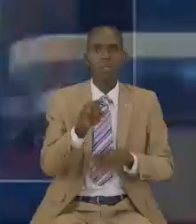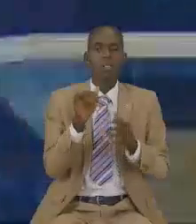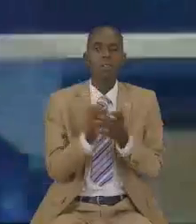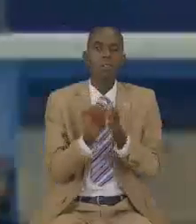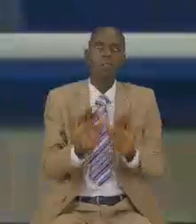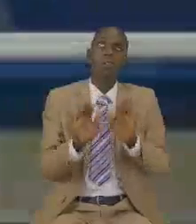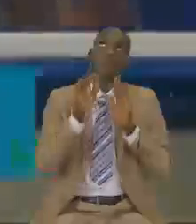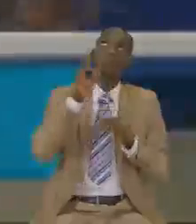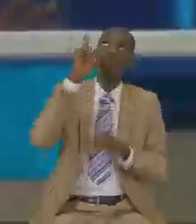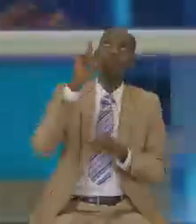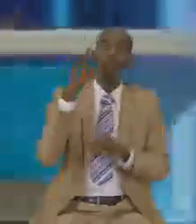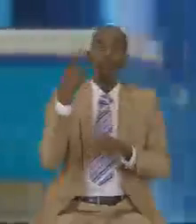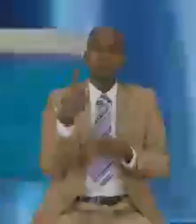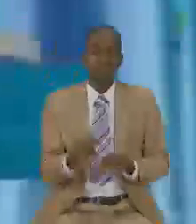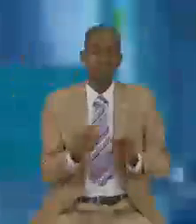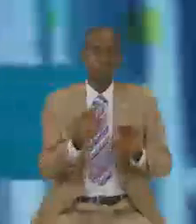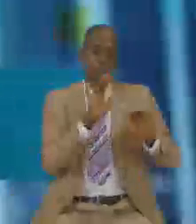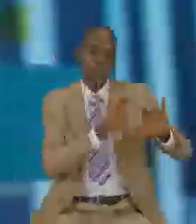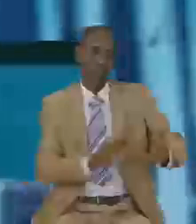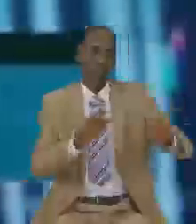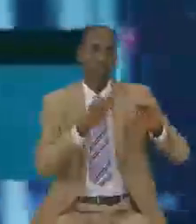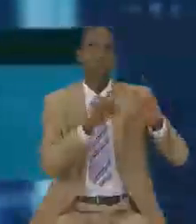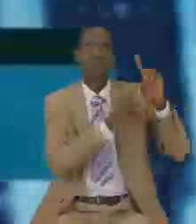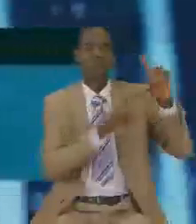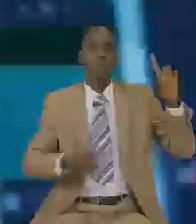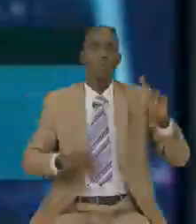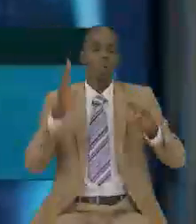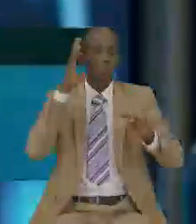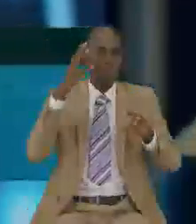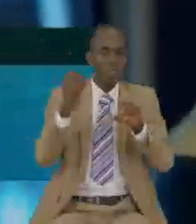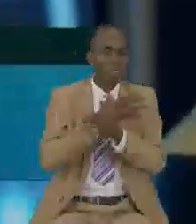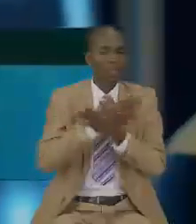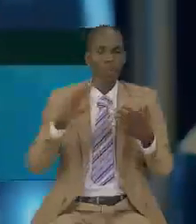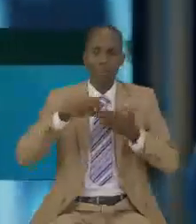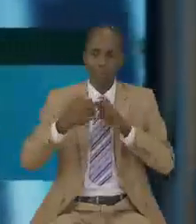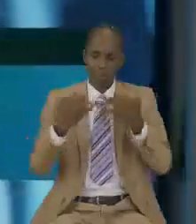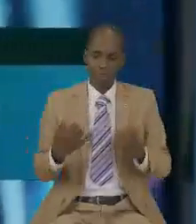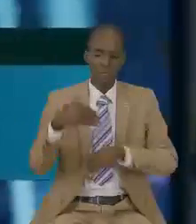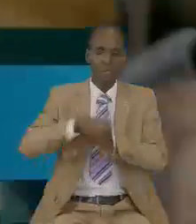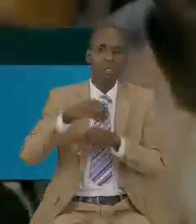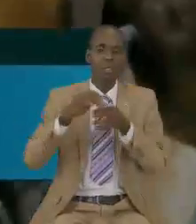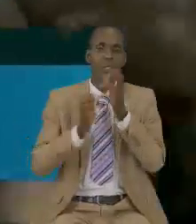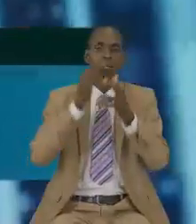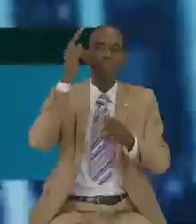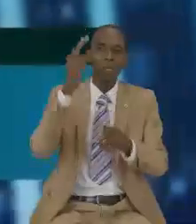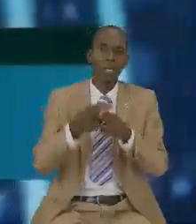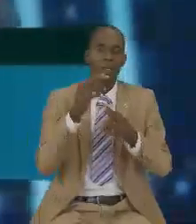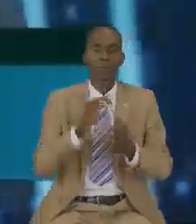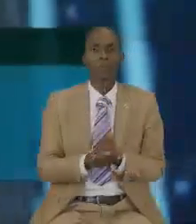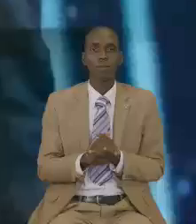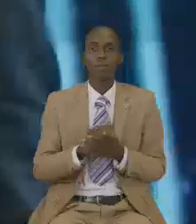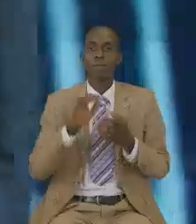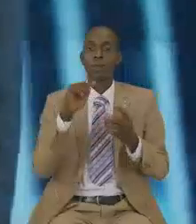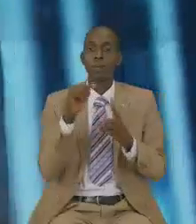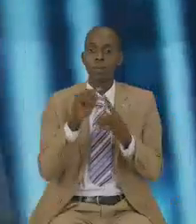fear him. The pity of the Lord will roll your problems away tonight in Jesus' name. Number